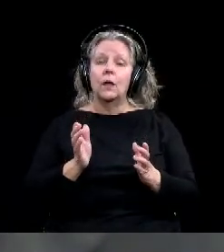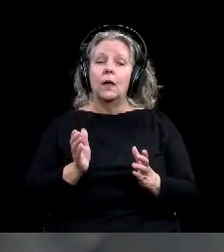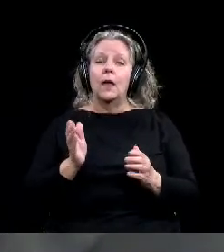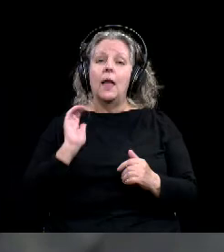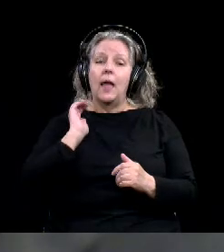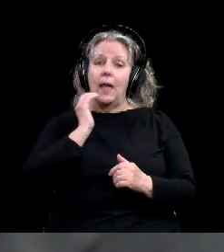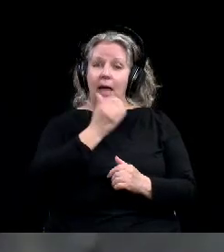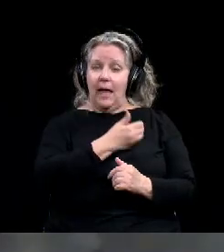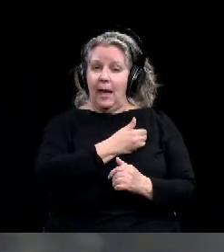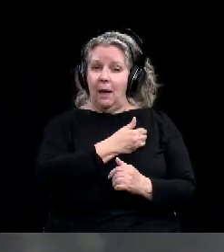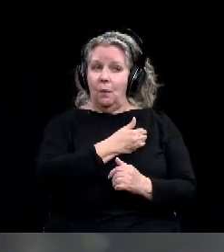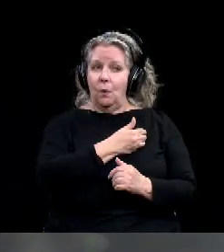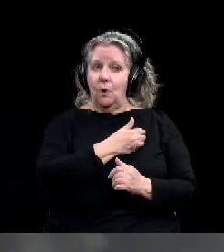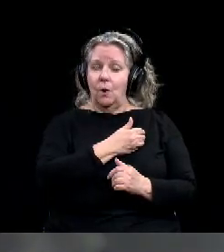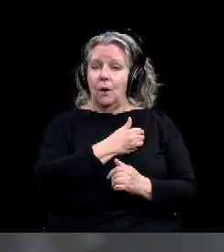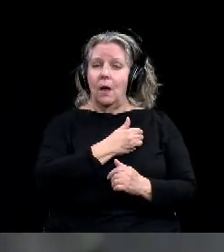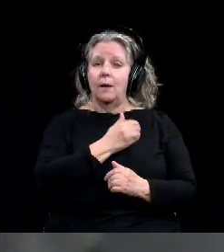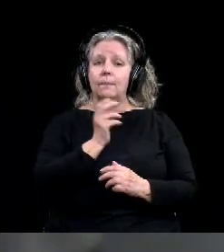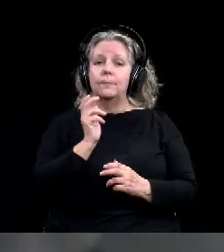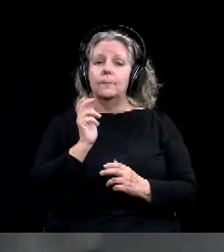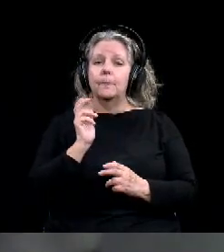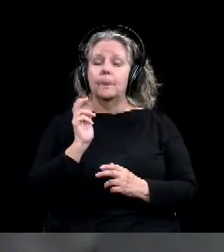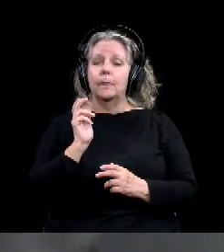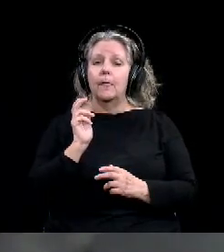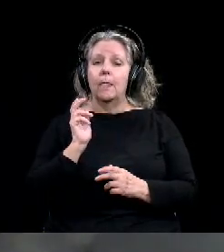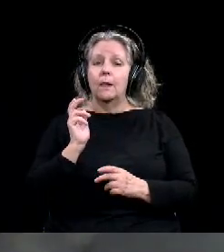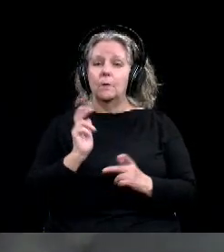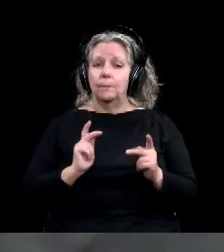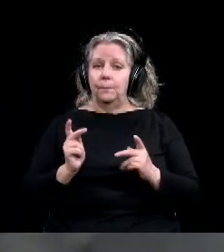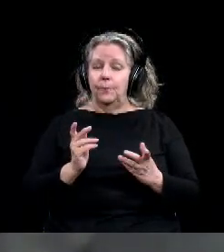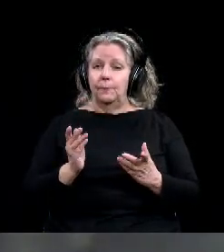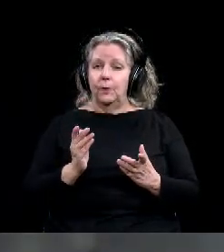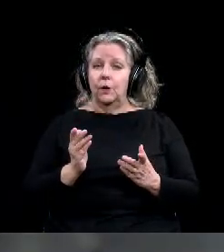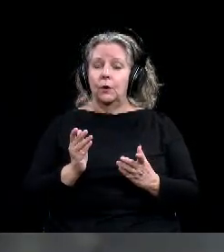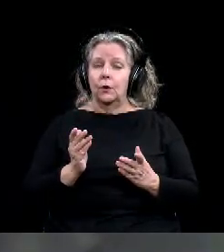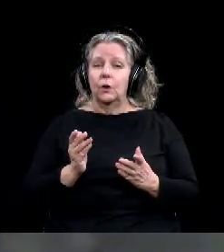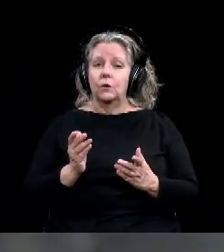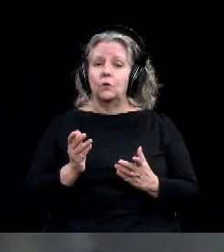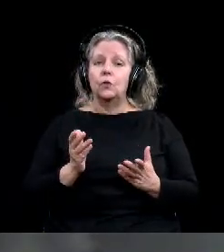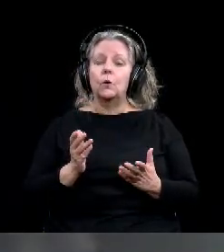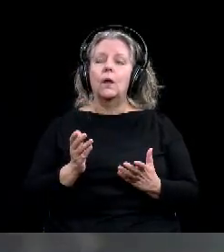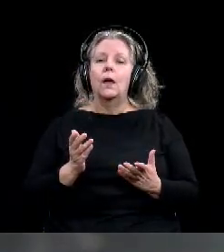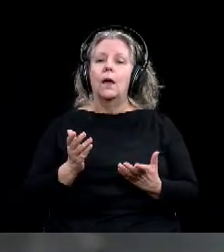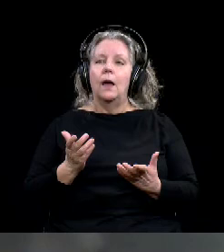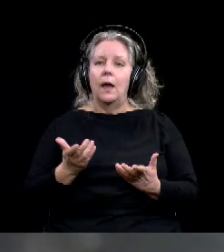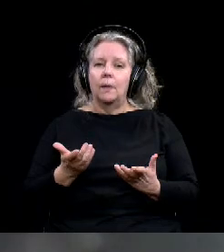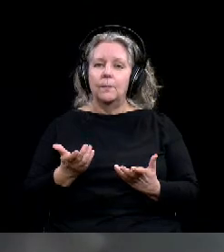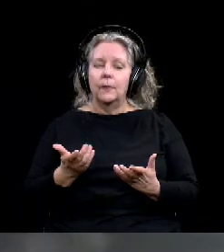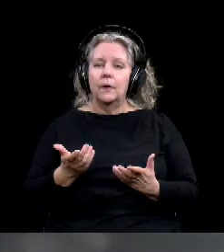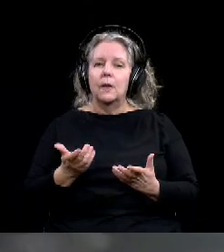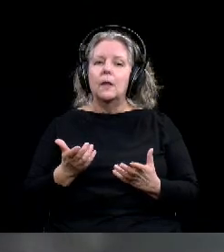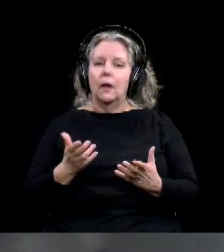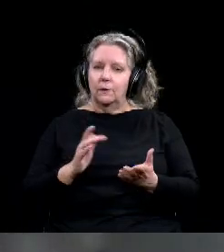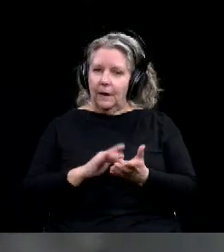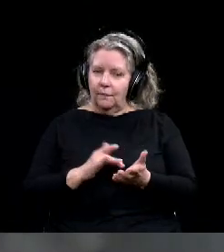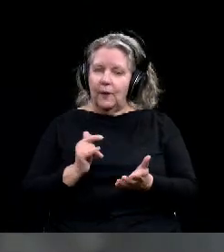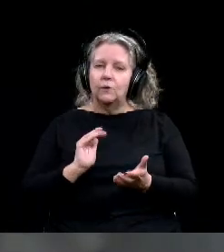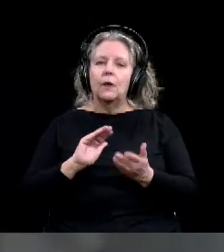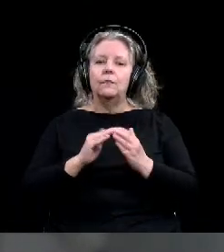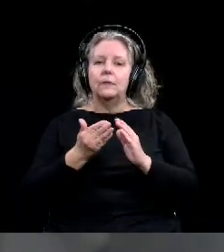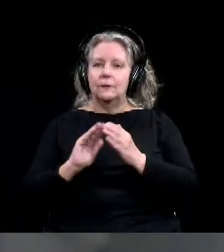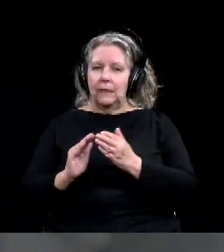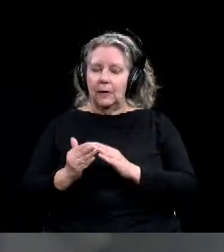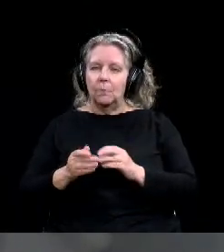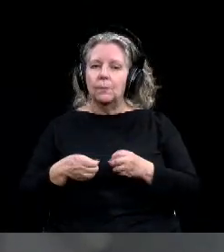the resources the city has provided and get vaccinated while we are helping them and will assist them during this process. Do